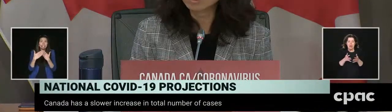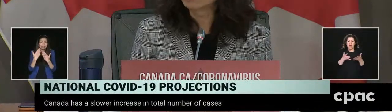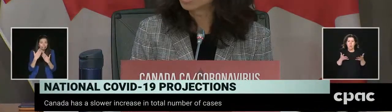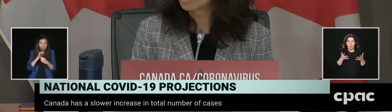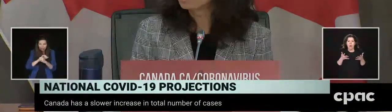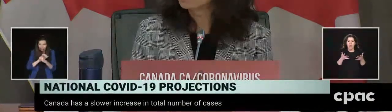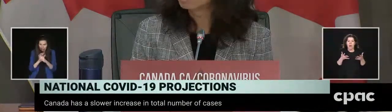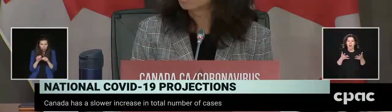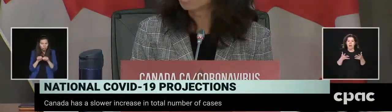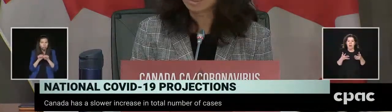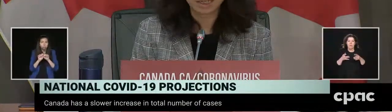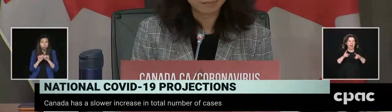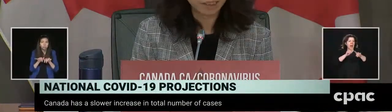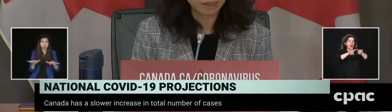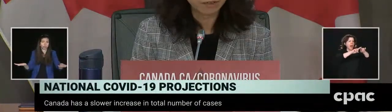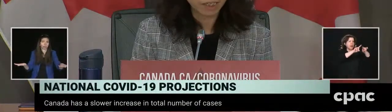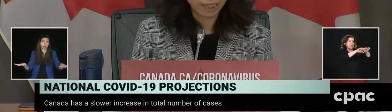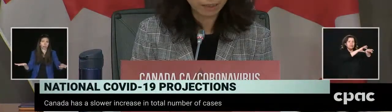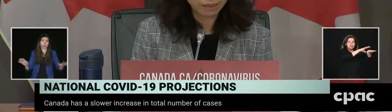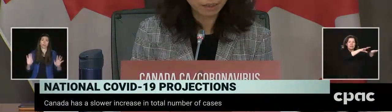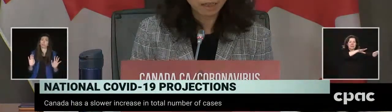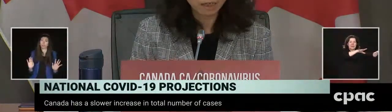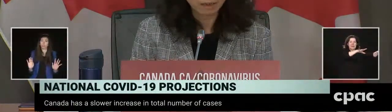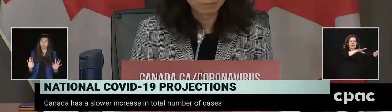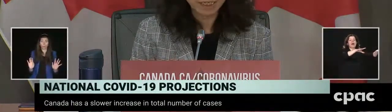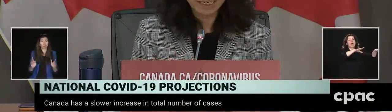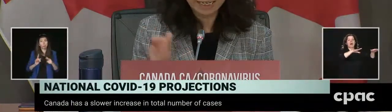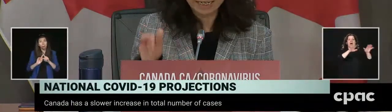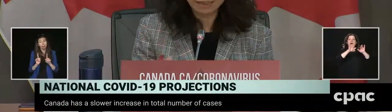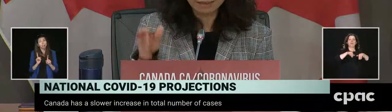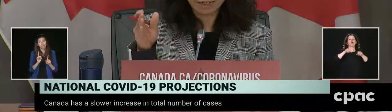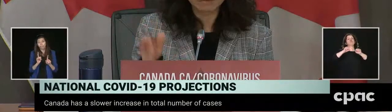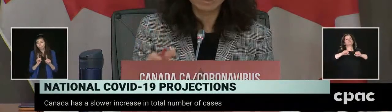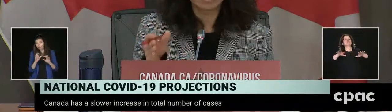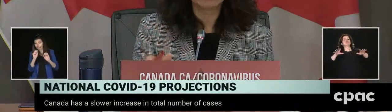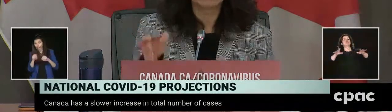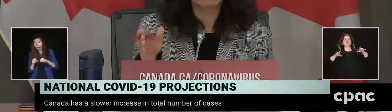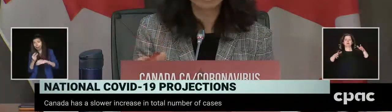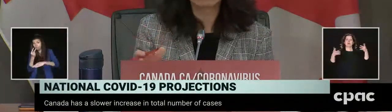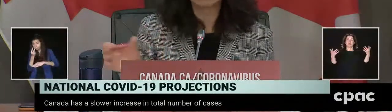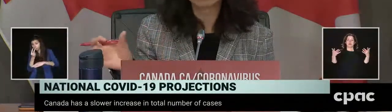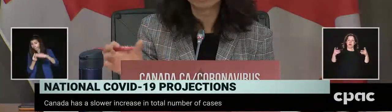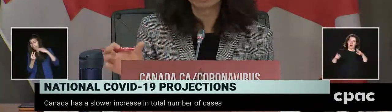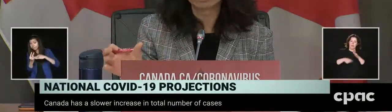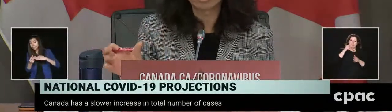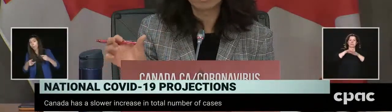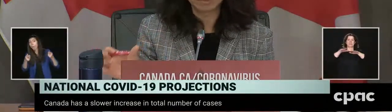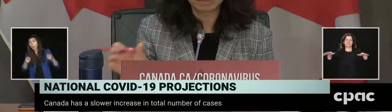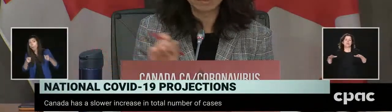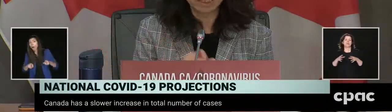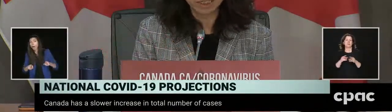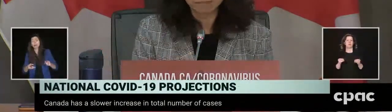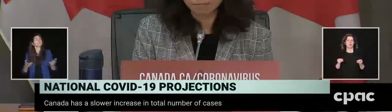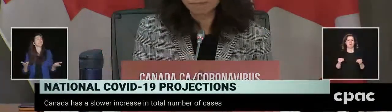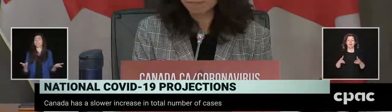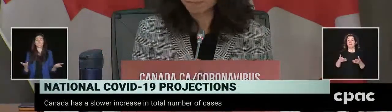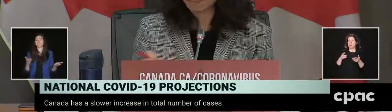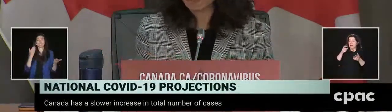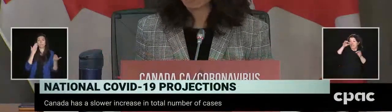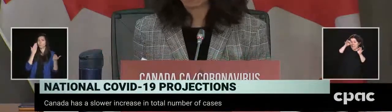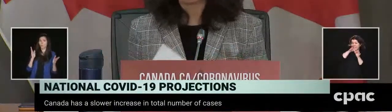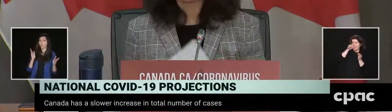be extremely precise with the timing of that. But again, everything that we do now will shorten that period of